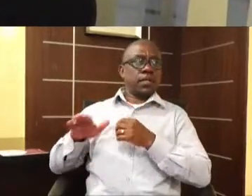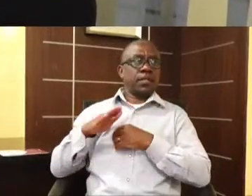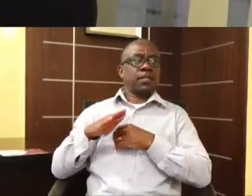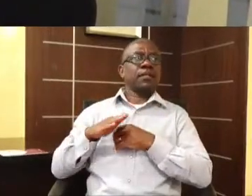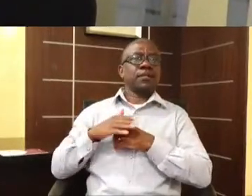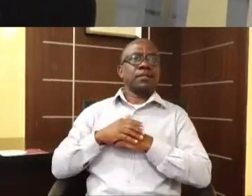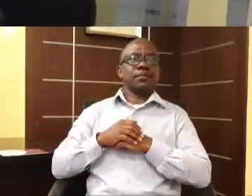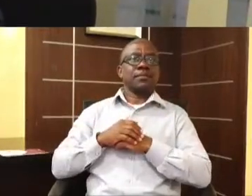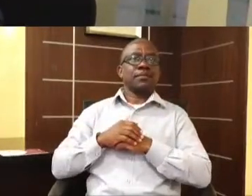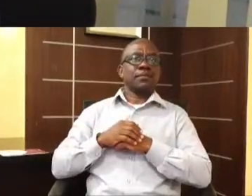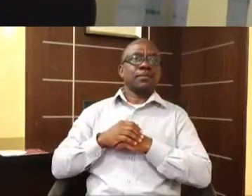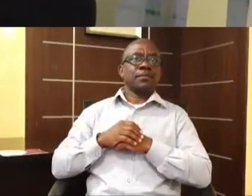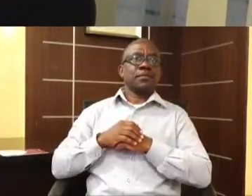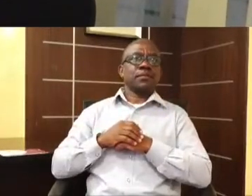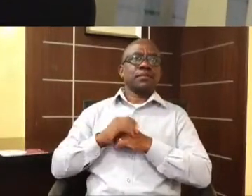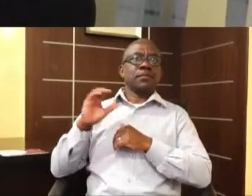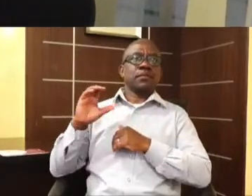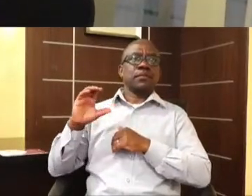Communication Authority has one.